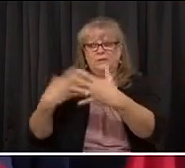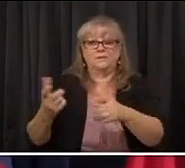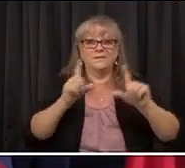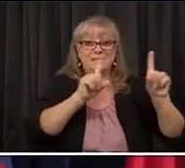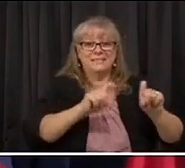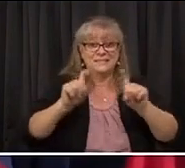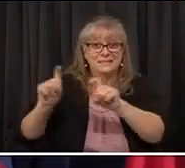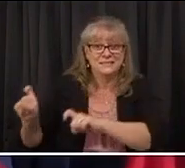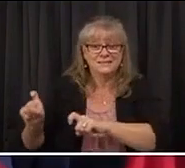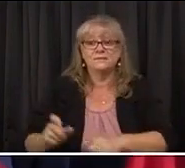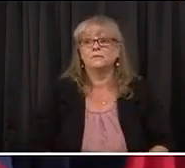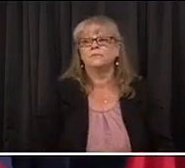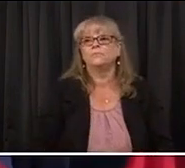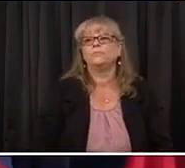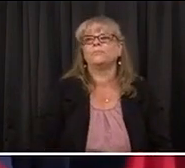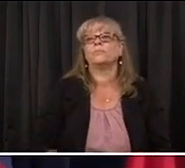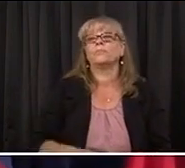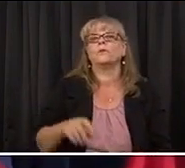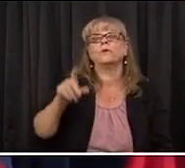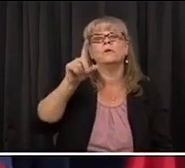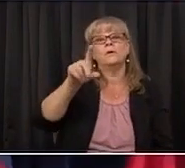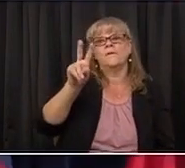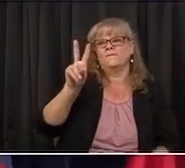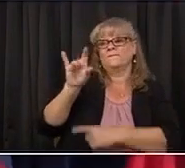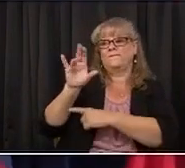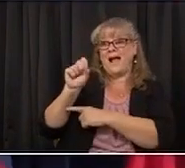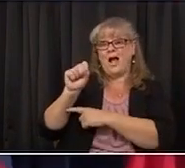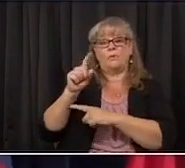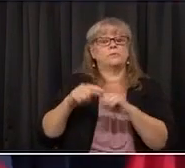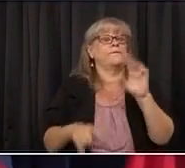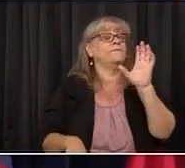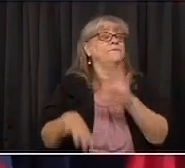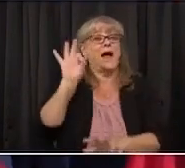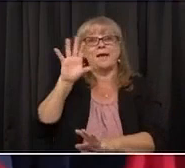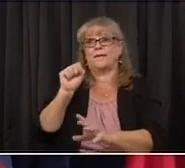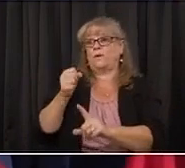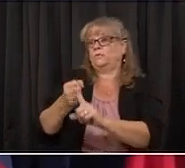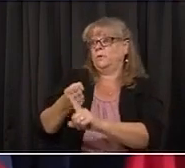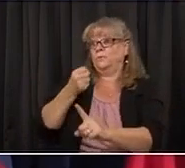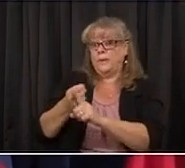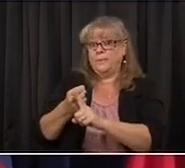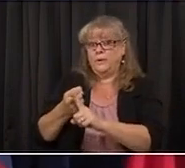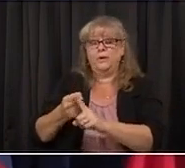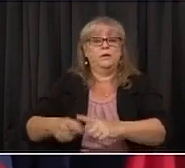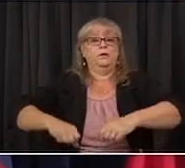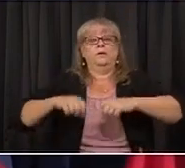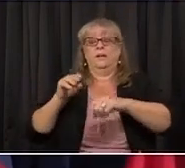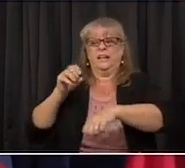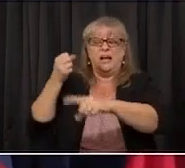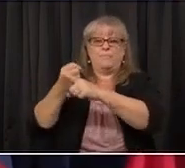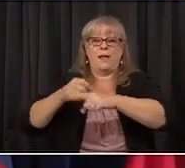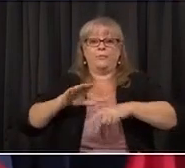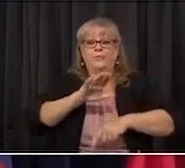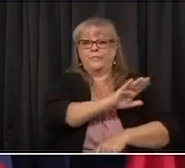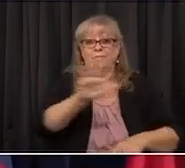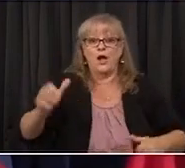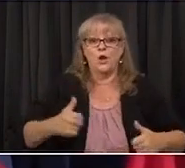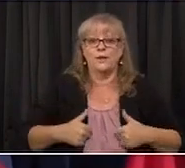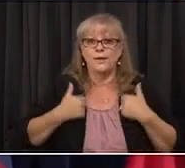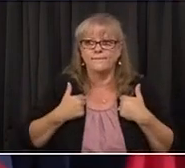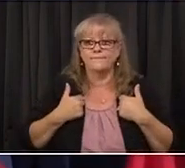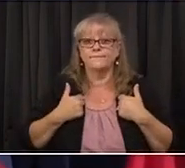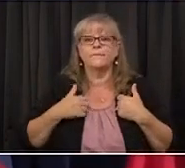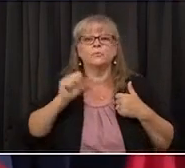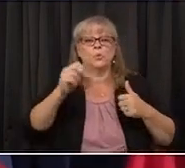the virus early, we save lives, and individuals have the ability to make sure their loved ones are